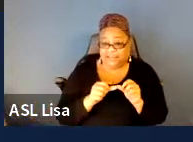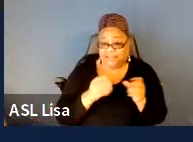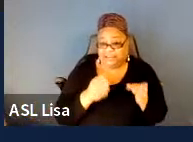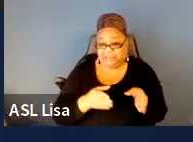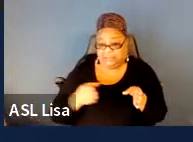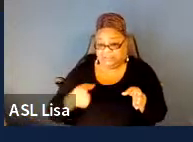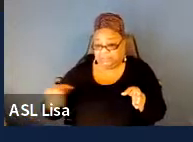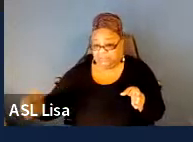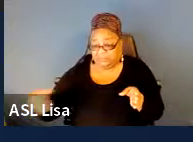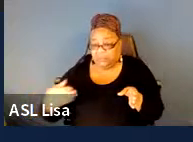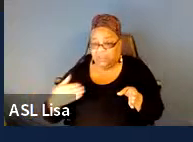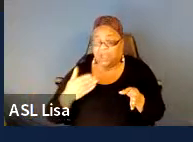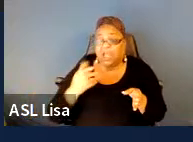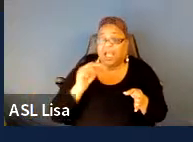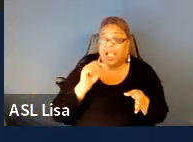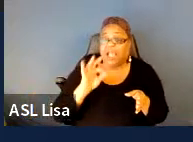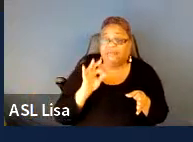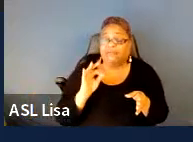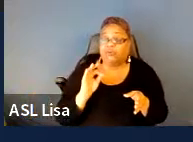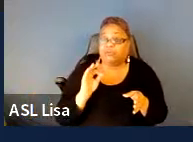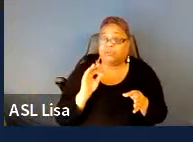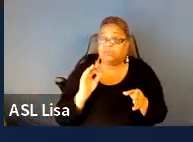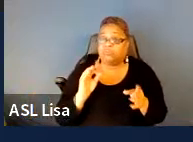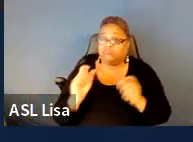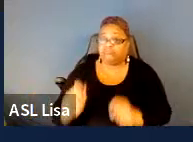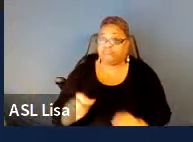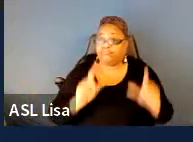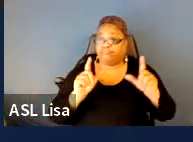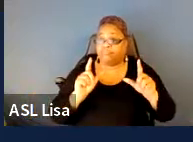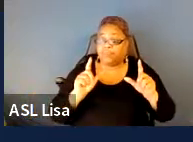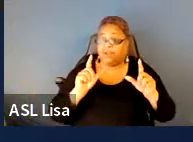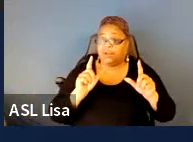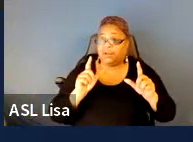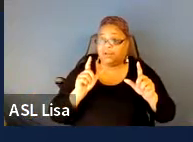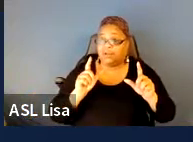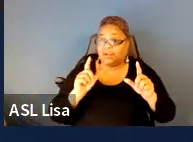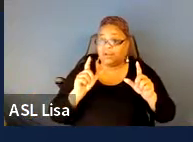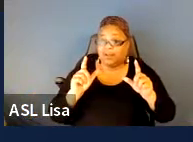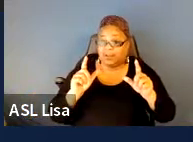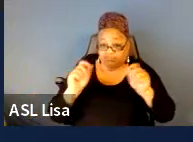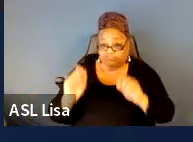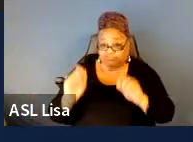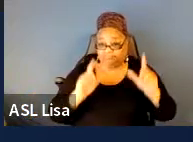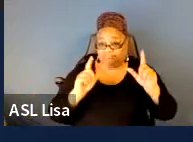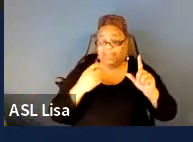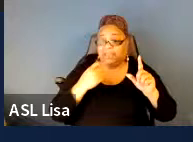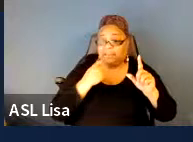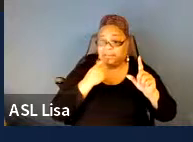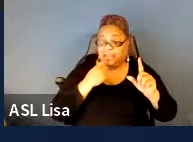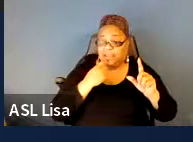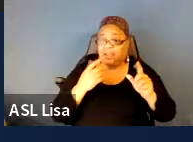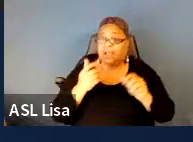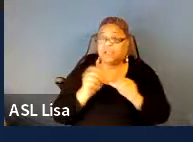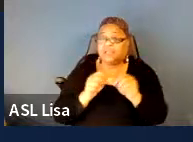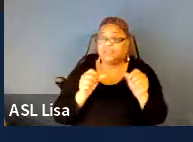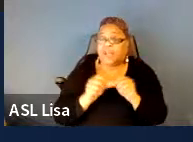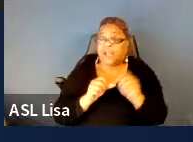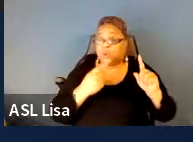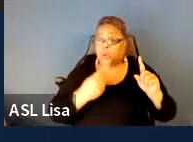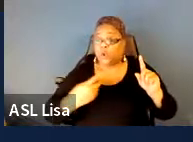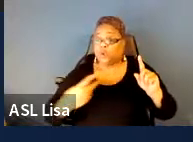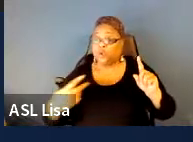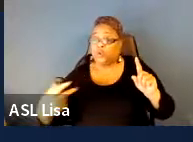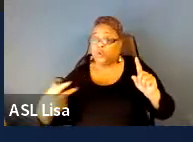saying spaces between here and here are accessible, that is okay. You don't need to have one at